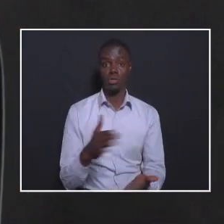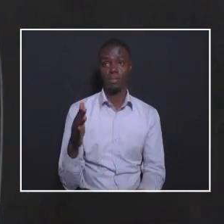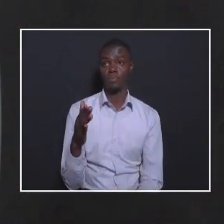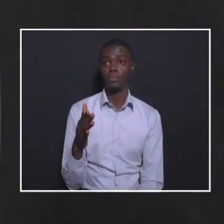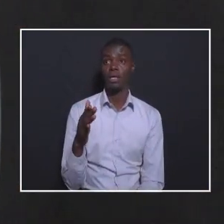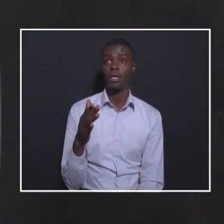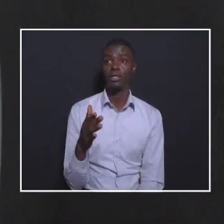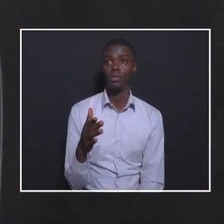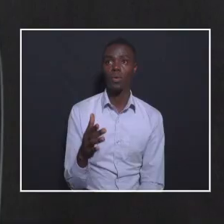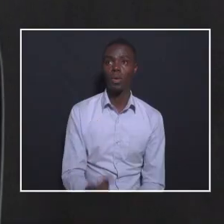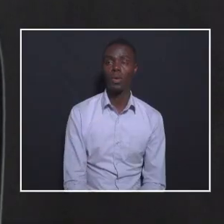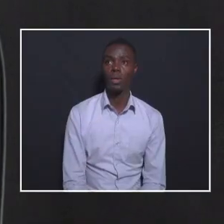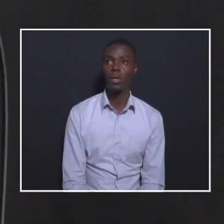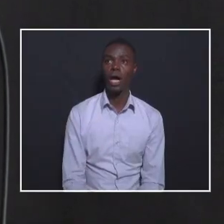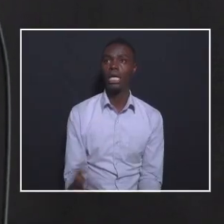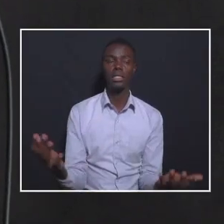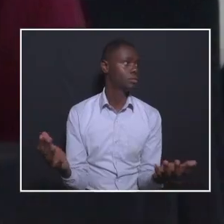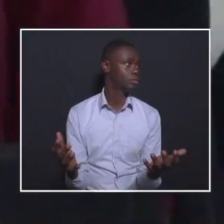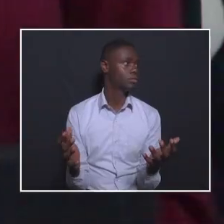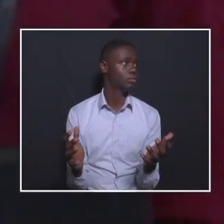I'll just make this screen a bit smaller.